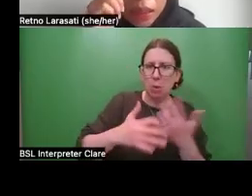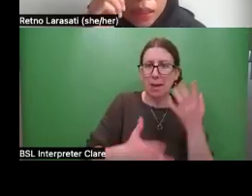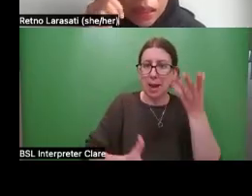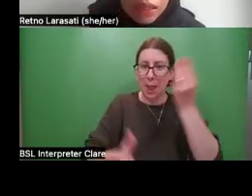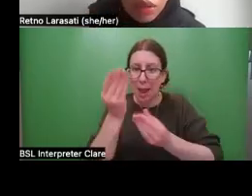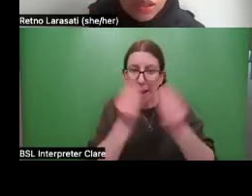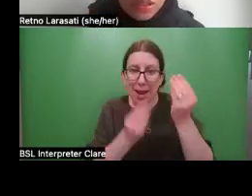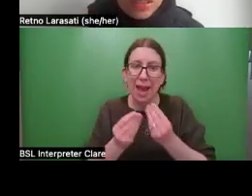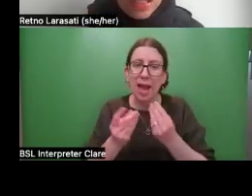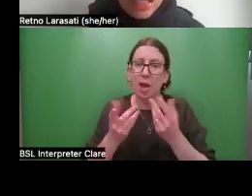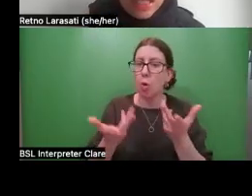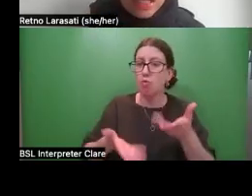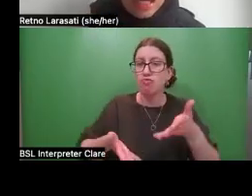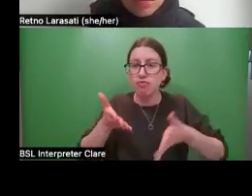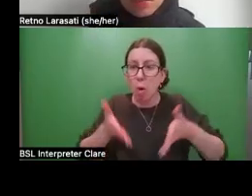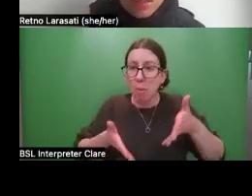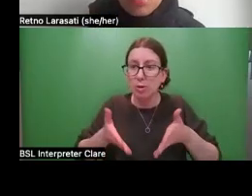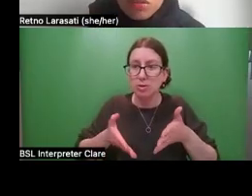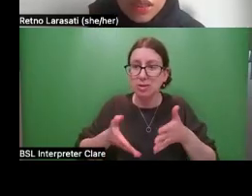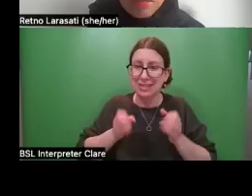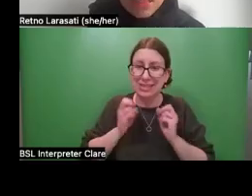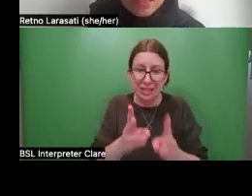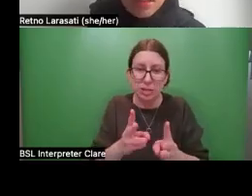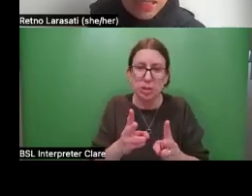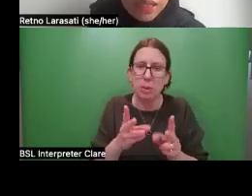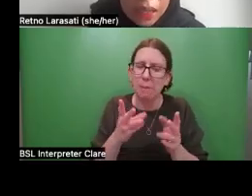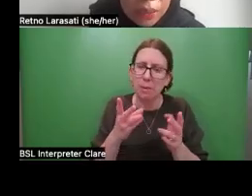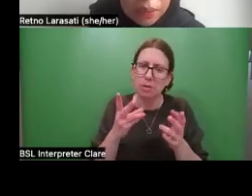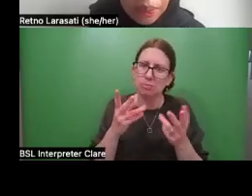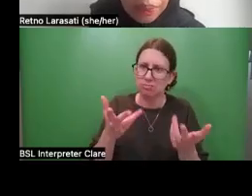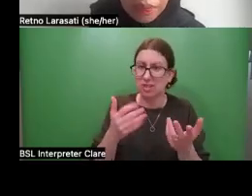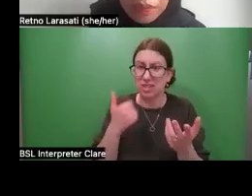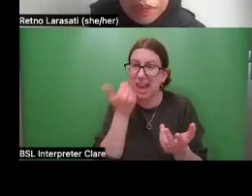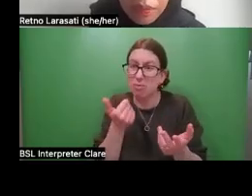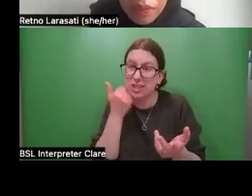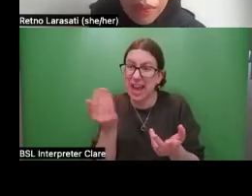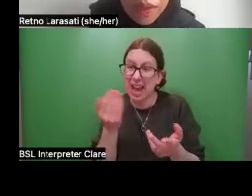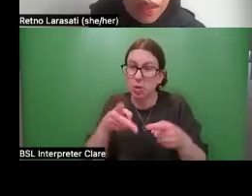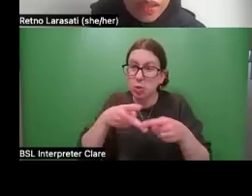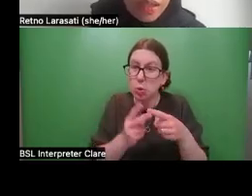simpler statistical models and automated tools that we interact daily.